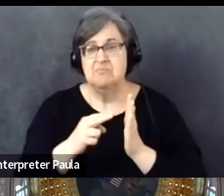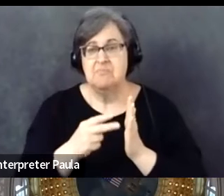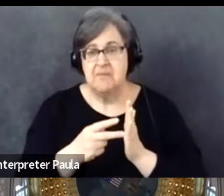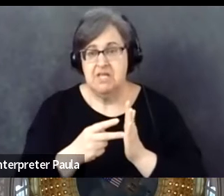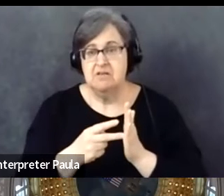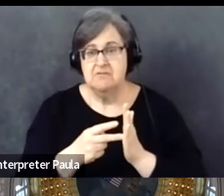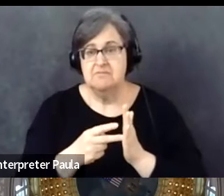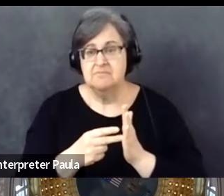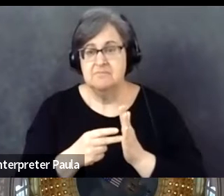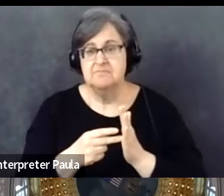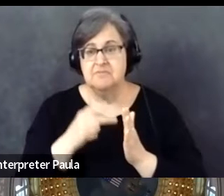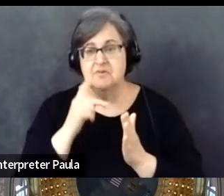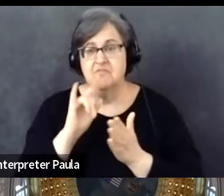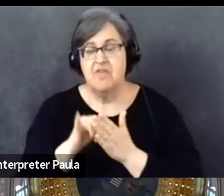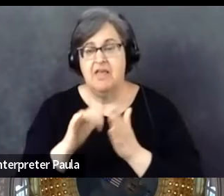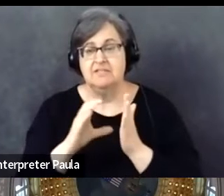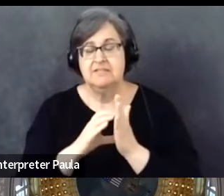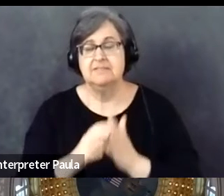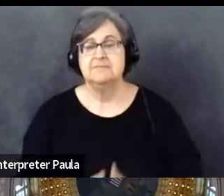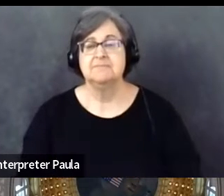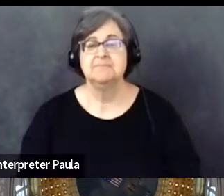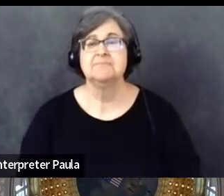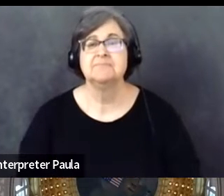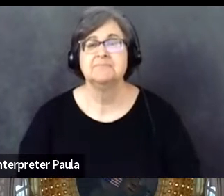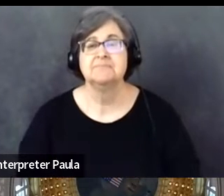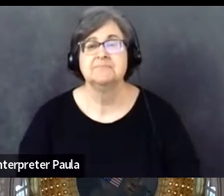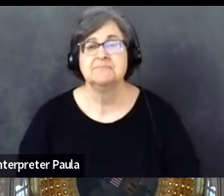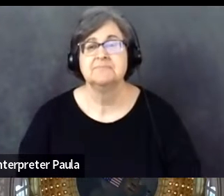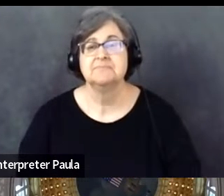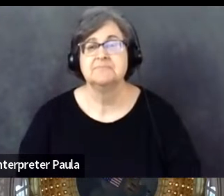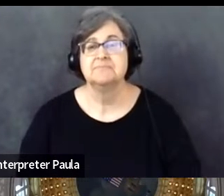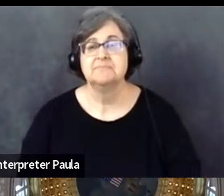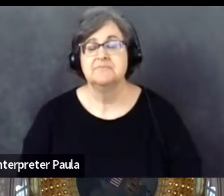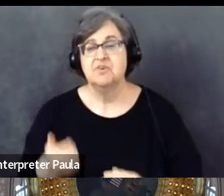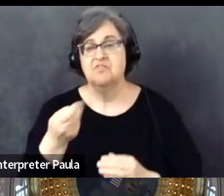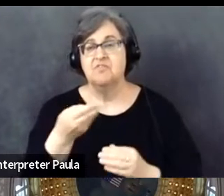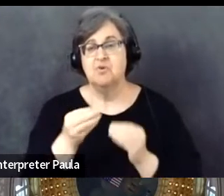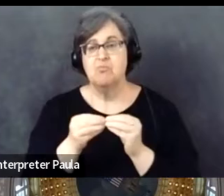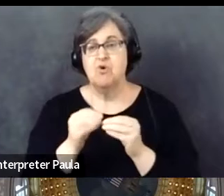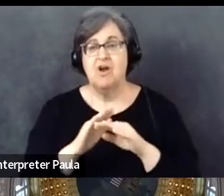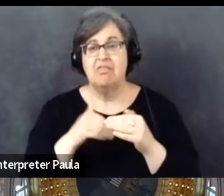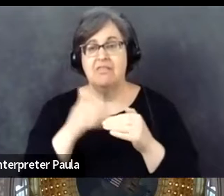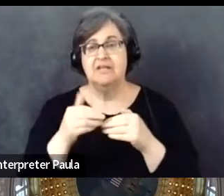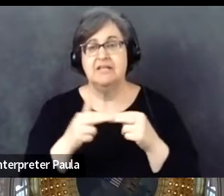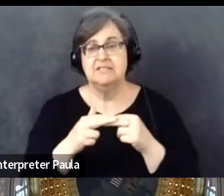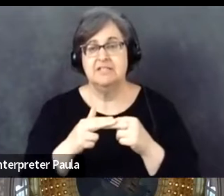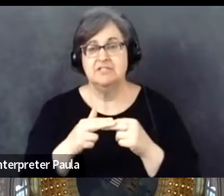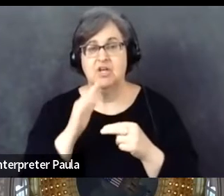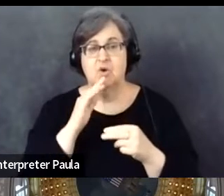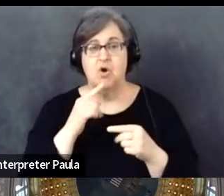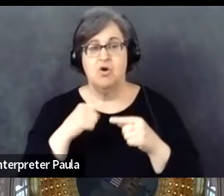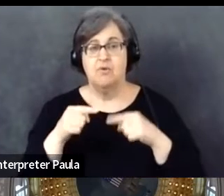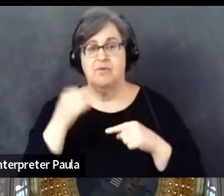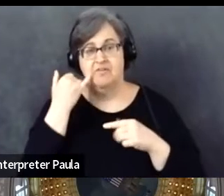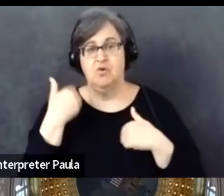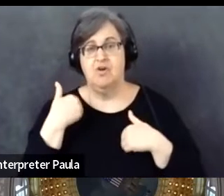that particular section. I'm going to talk about a few more on the next slide, and I can go back to this one if you have questions